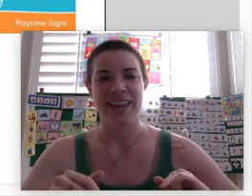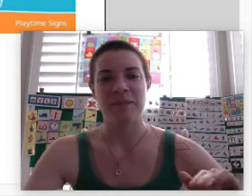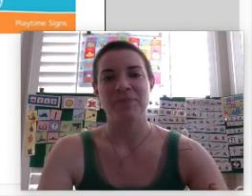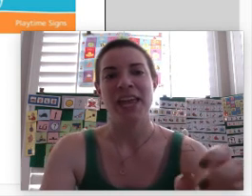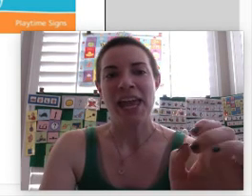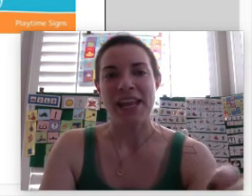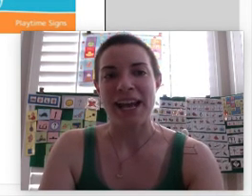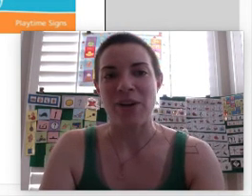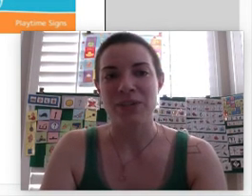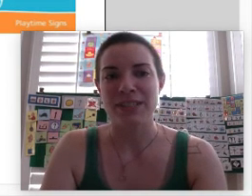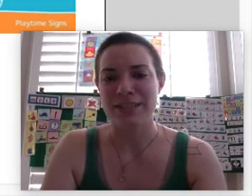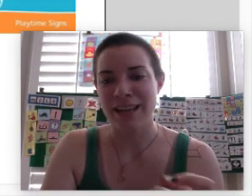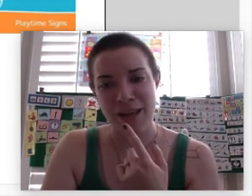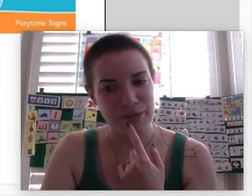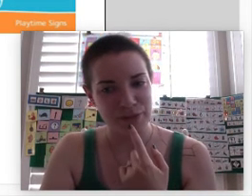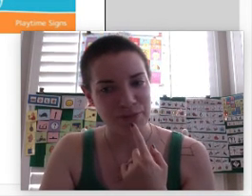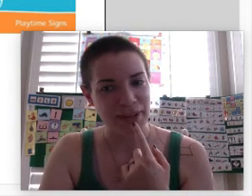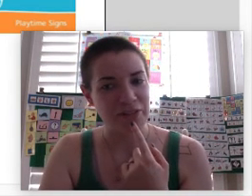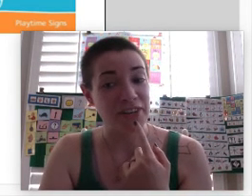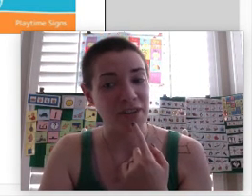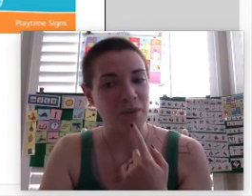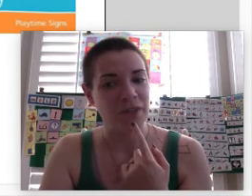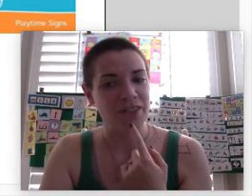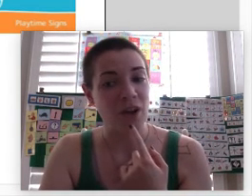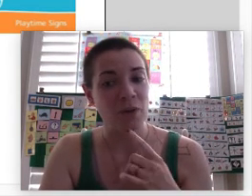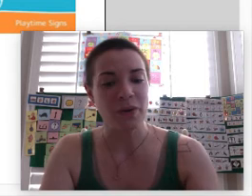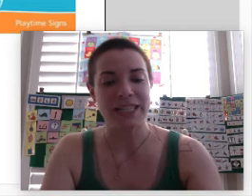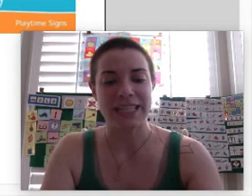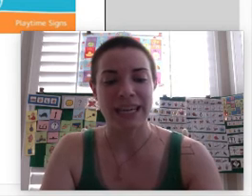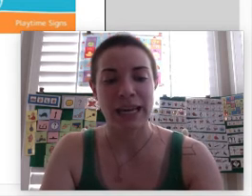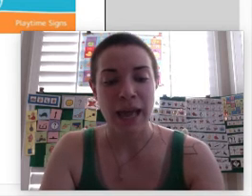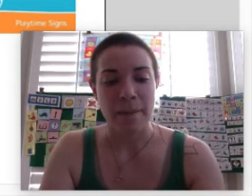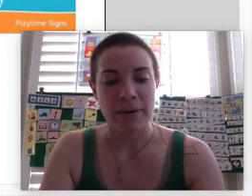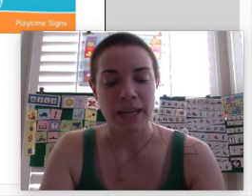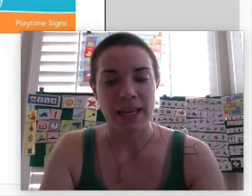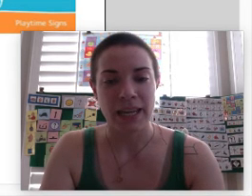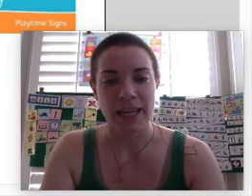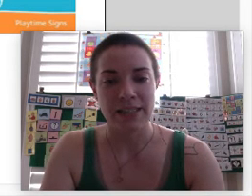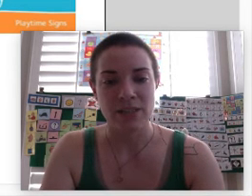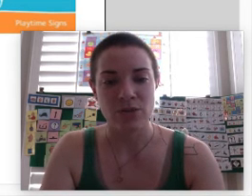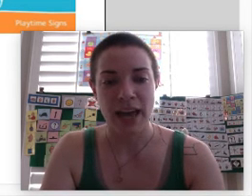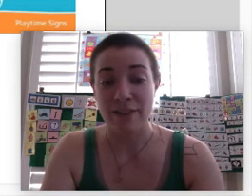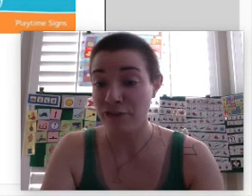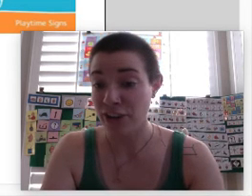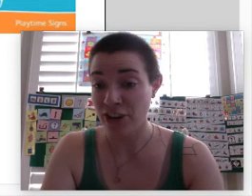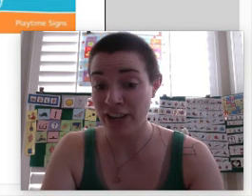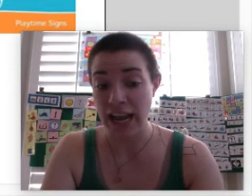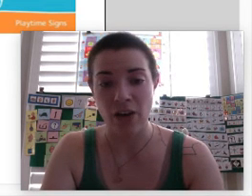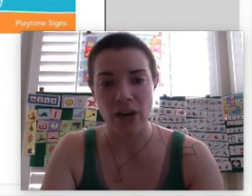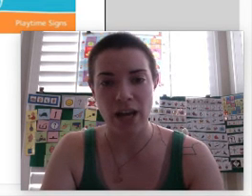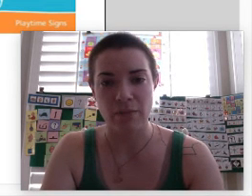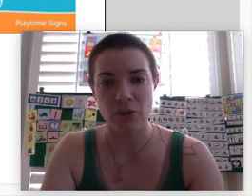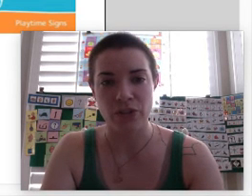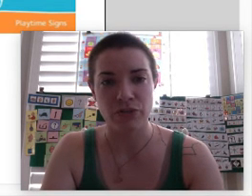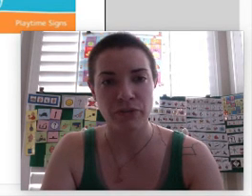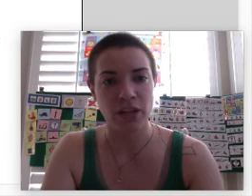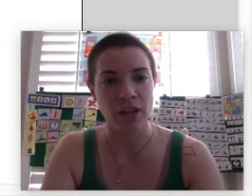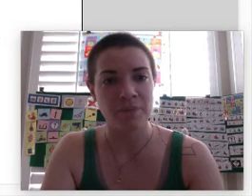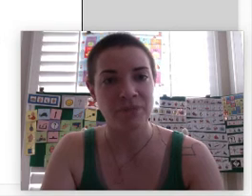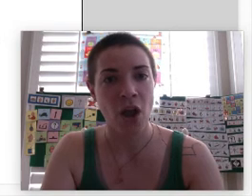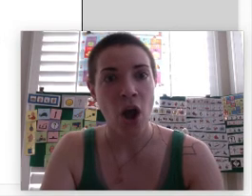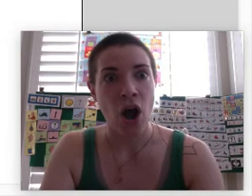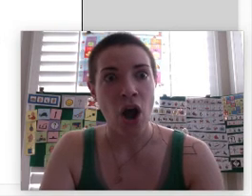play. Now, some of you might already know what song we're going to sing, but in case you haven't figured it out, I'm going to